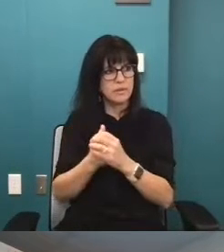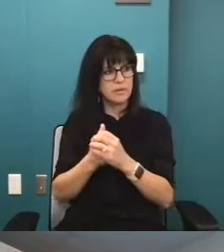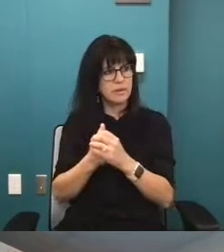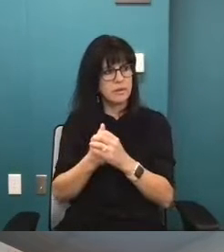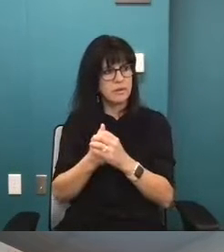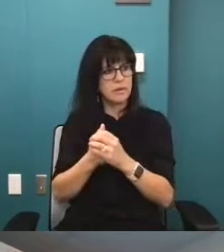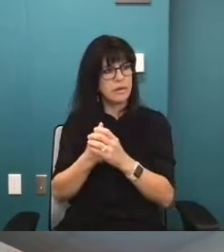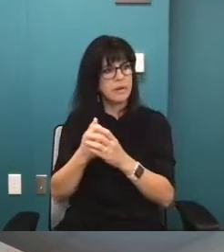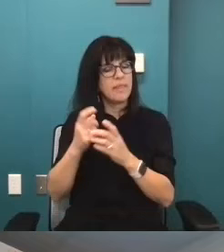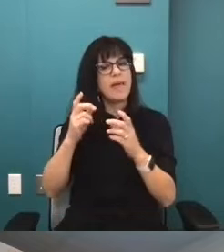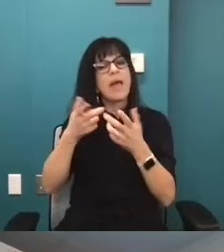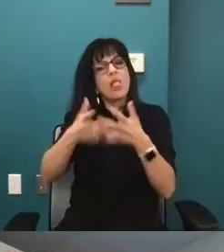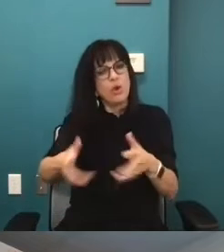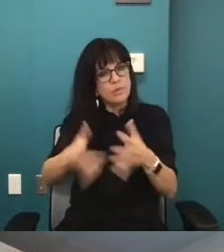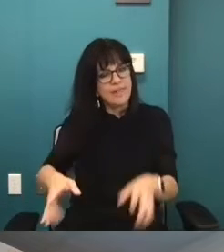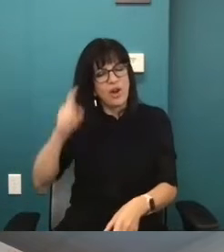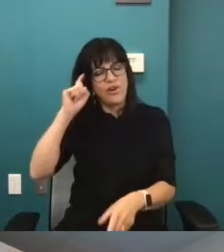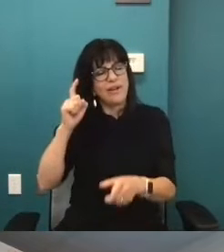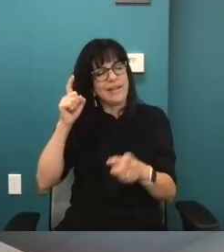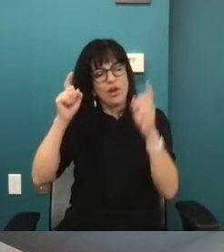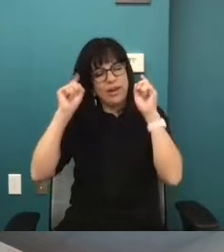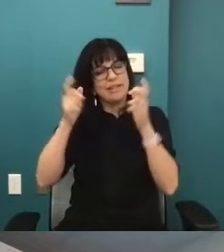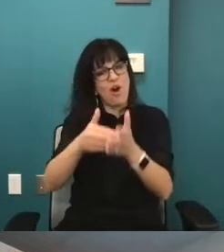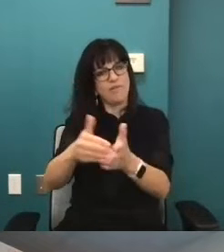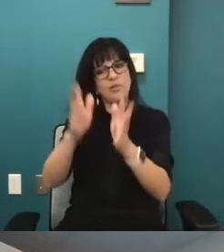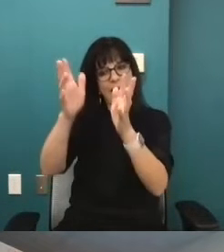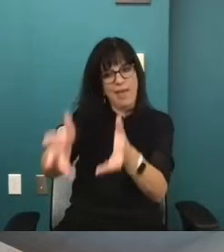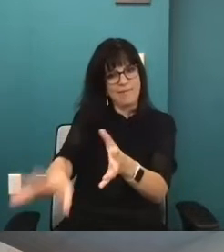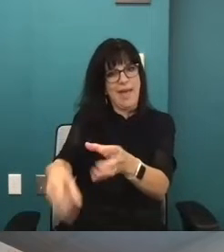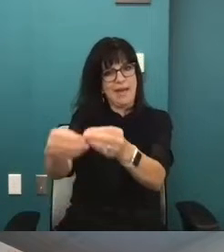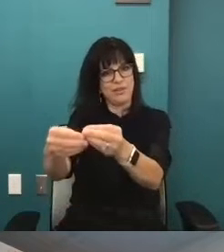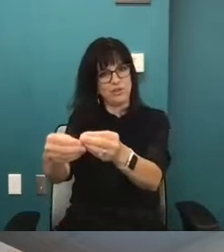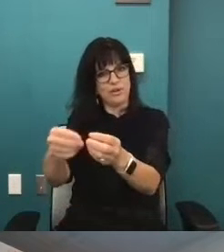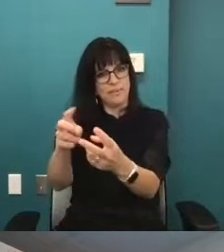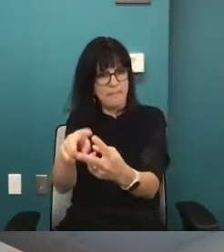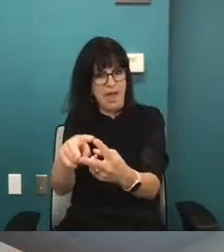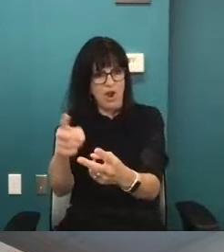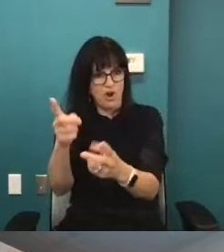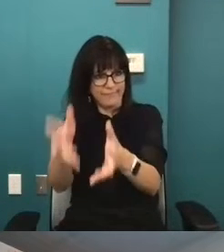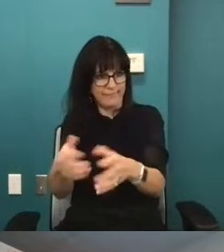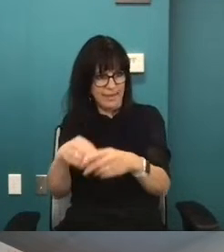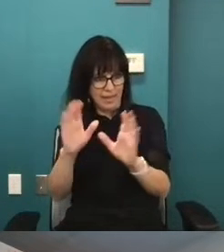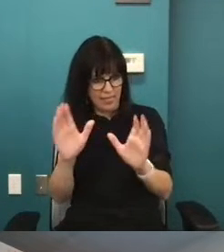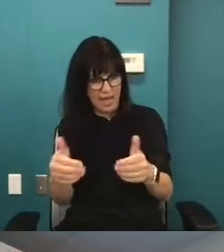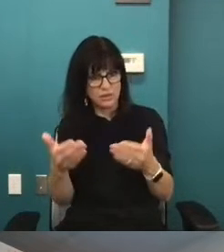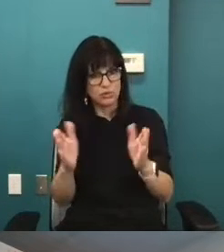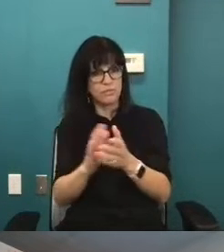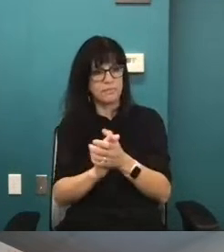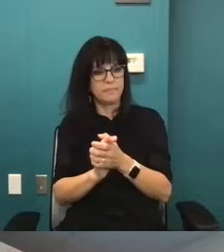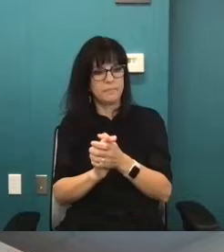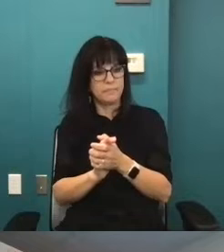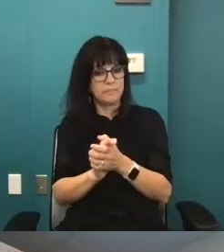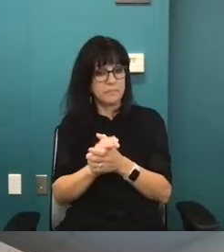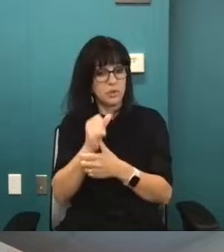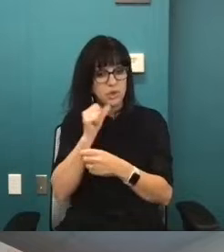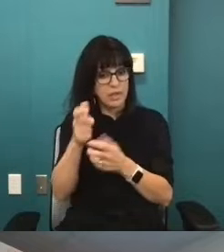their hearing aids on a regular basis. So I left an extra pair of hearing aids for her in class. She didn't lose her